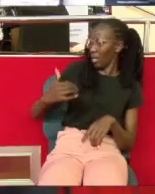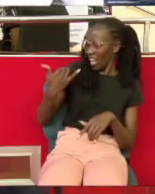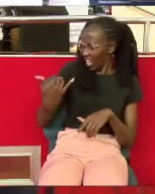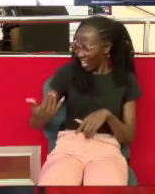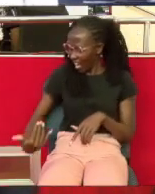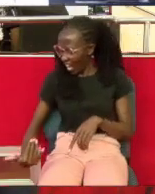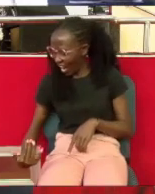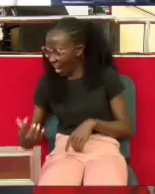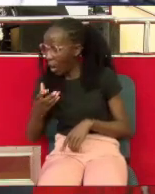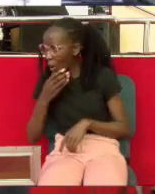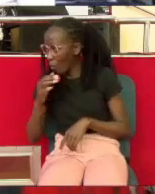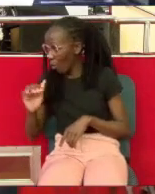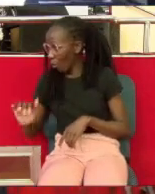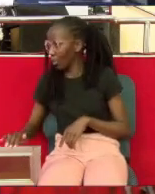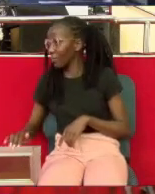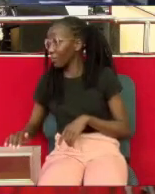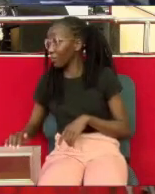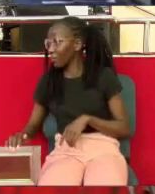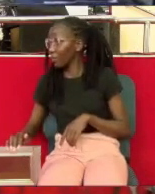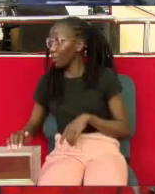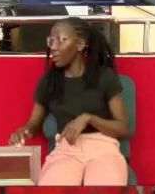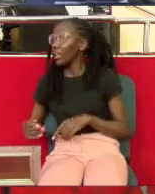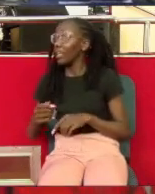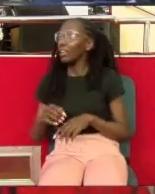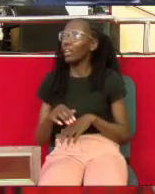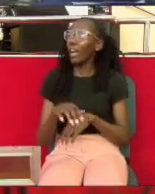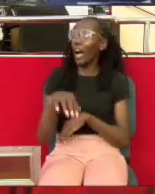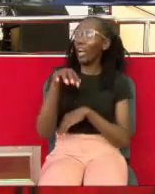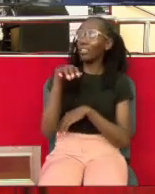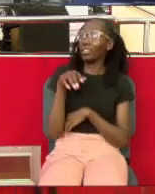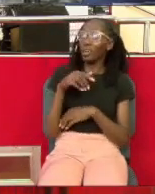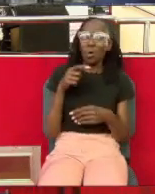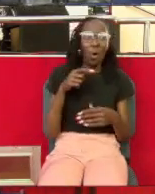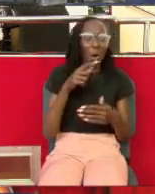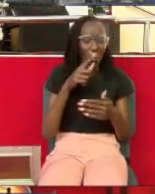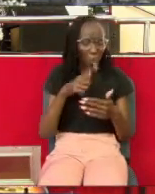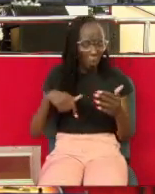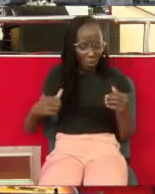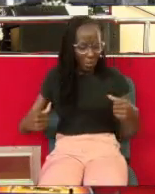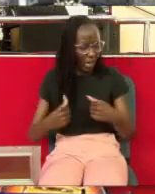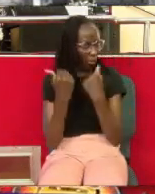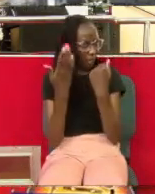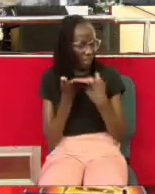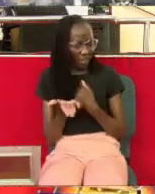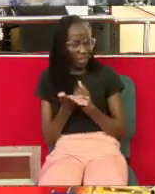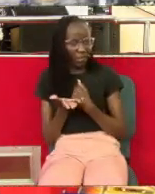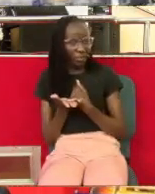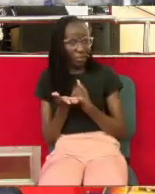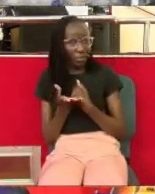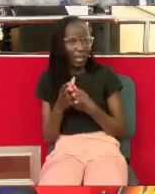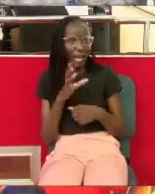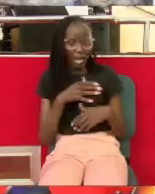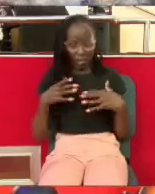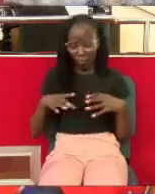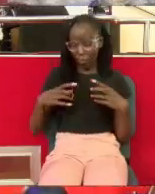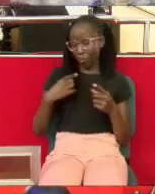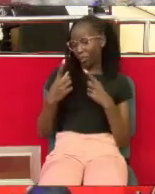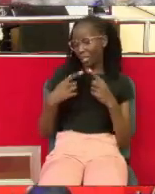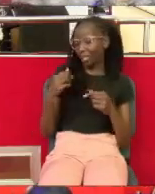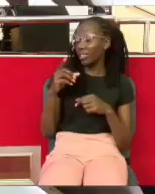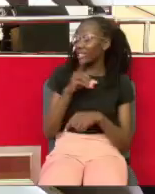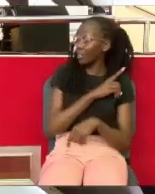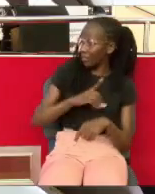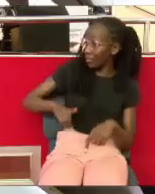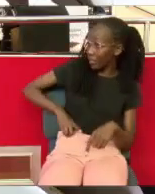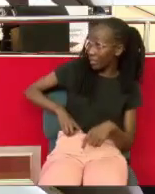so he's asking everyone, what is happening here? And some people decided to tell him. And he asked